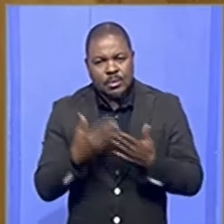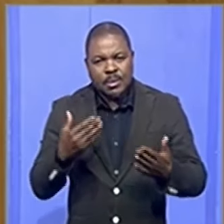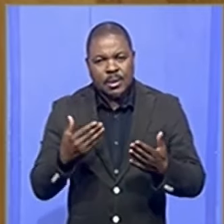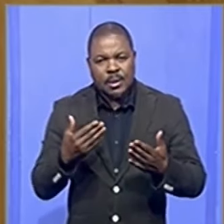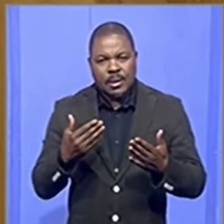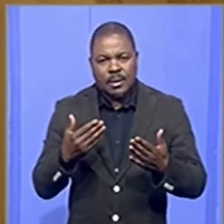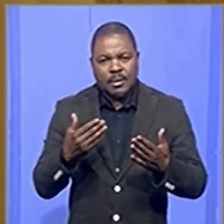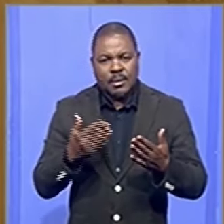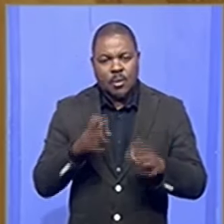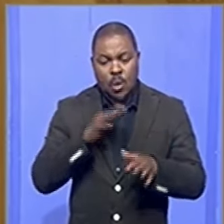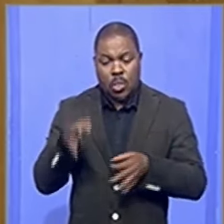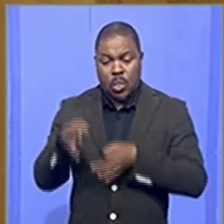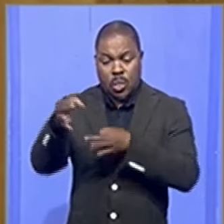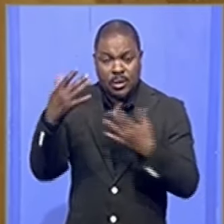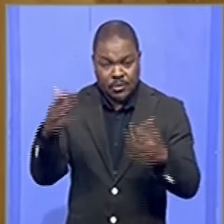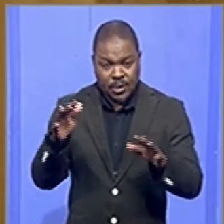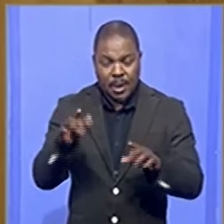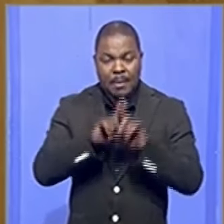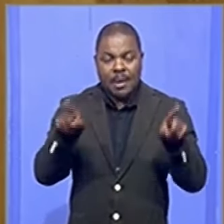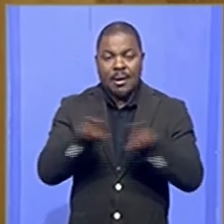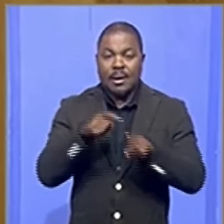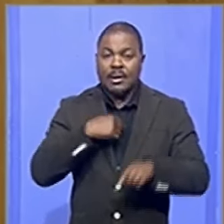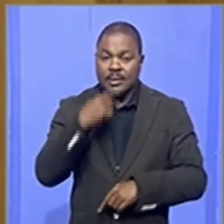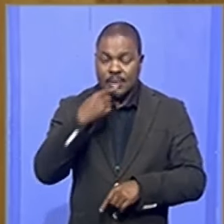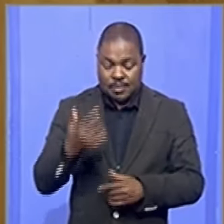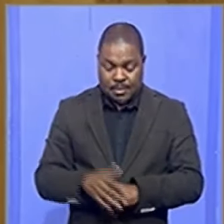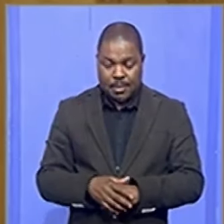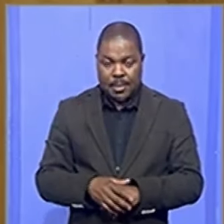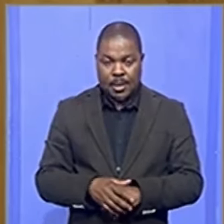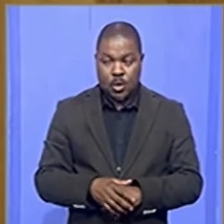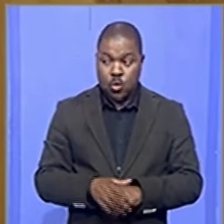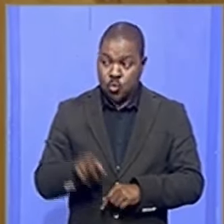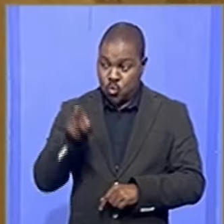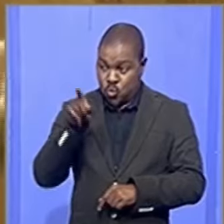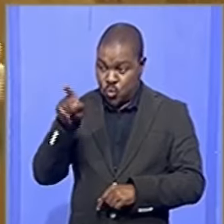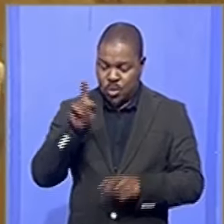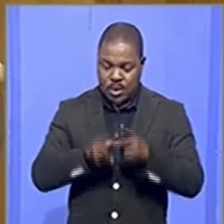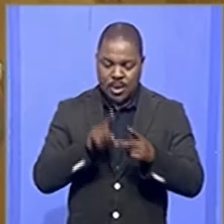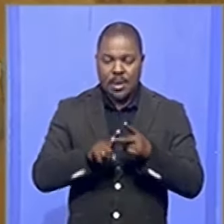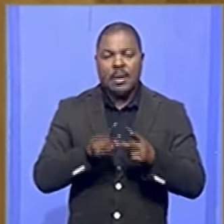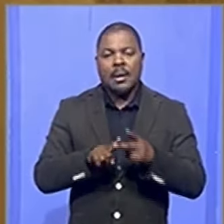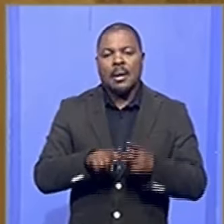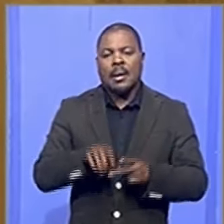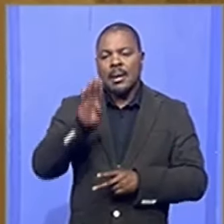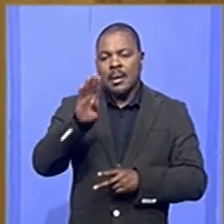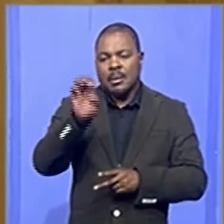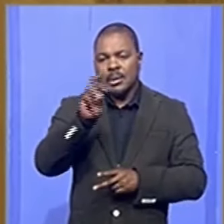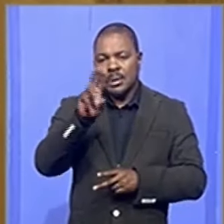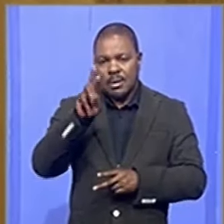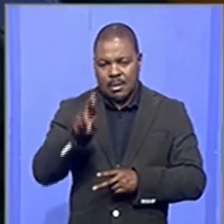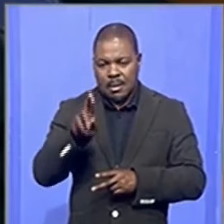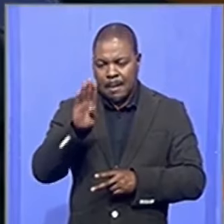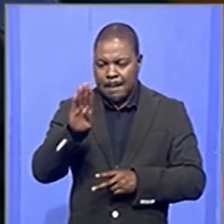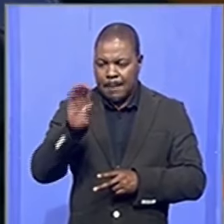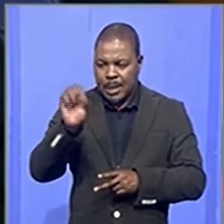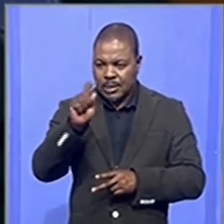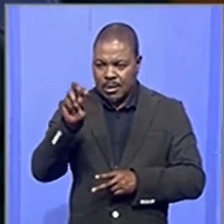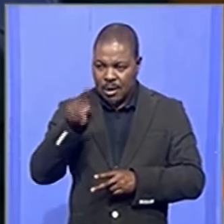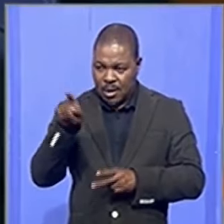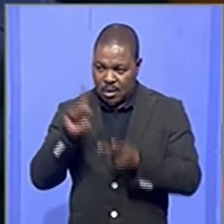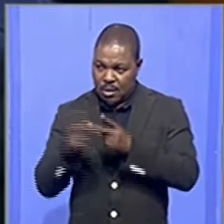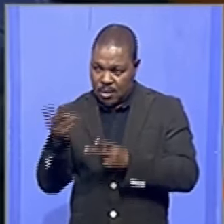matter has been postponed. But as I said, between you, Ms. Bester, and I, that matter can be